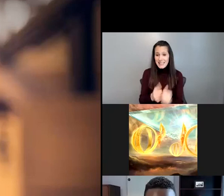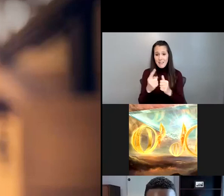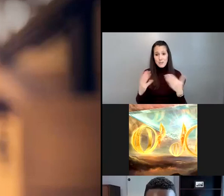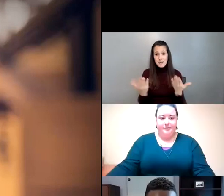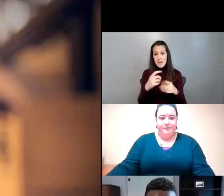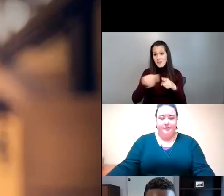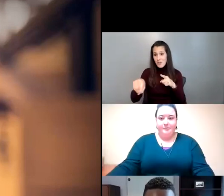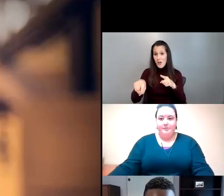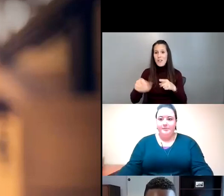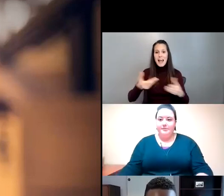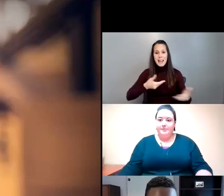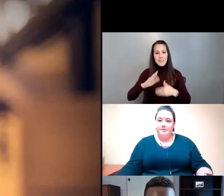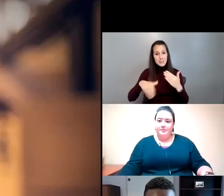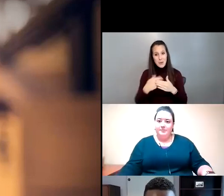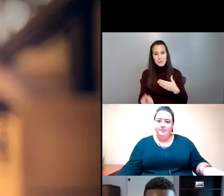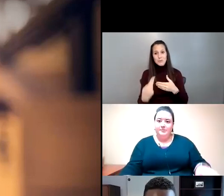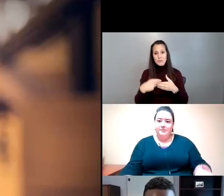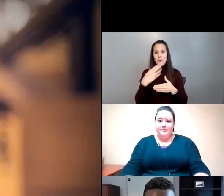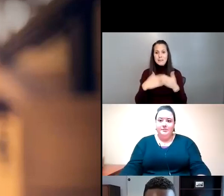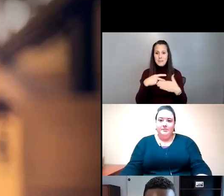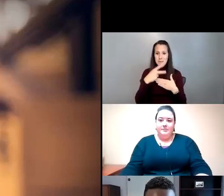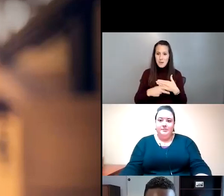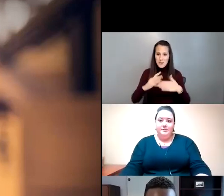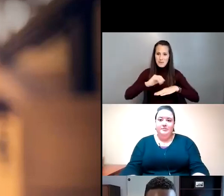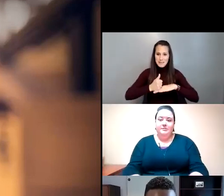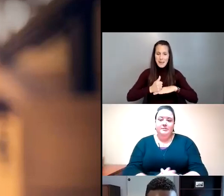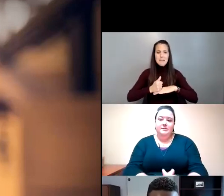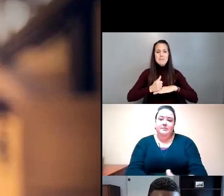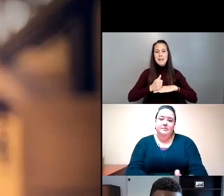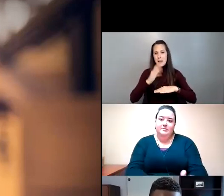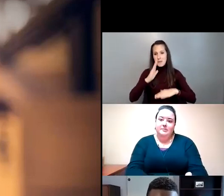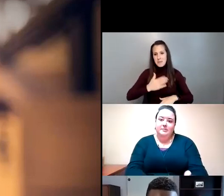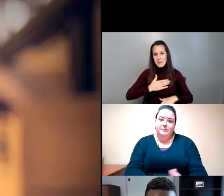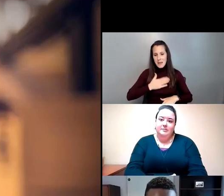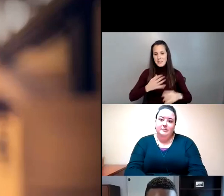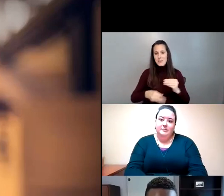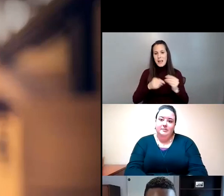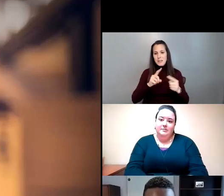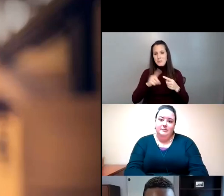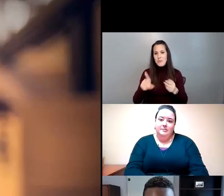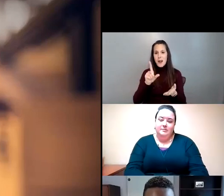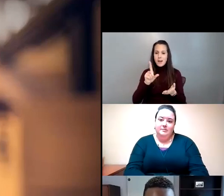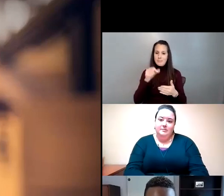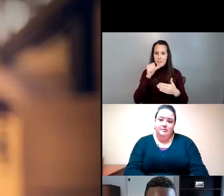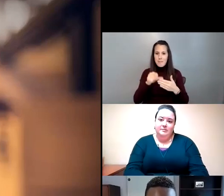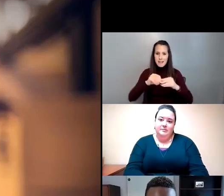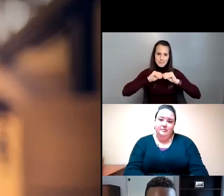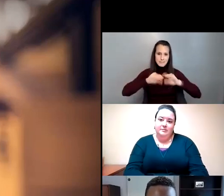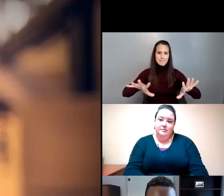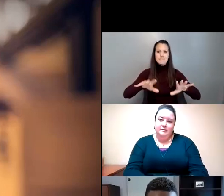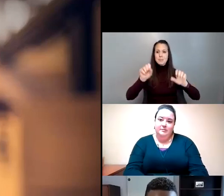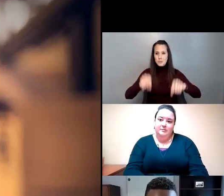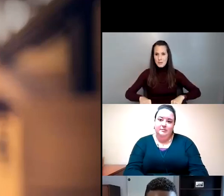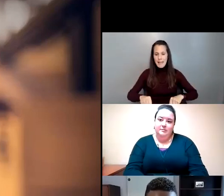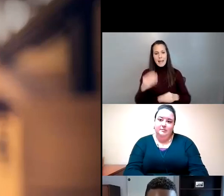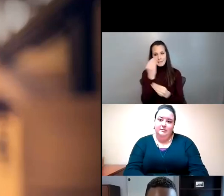call. I invite you all to then join some of the programming we do, as we said, and we'll be happy to then add you to our mailing list to be able to get you aware